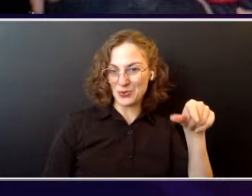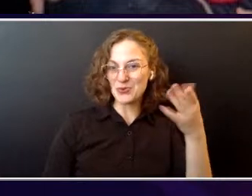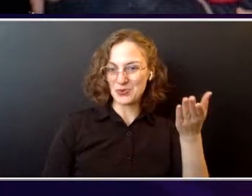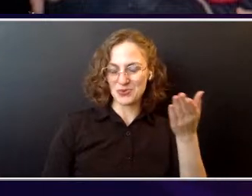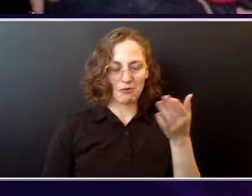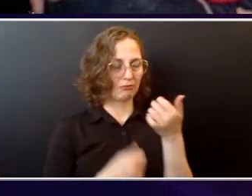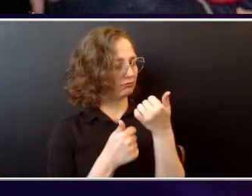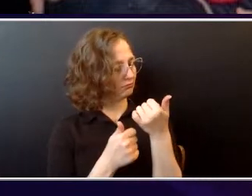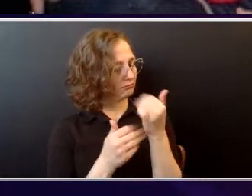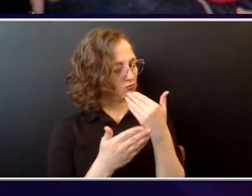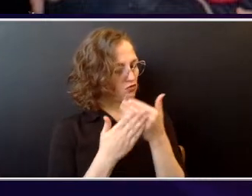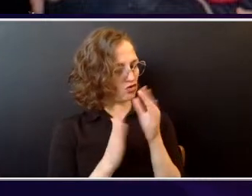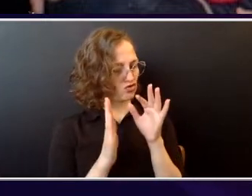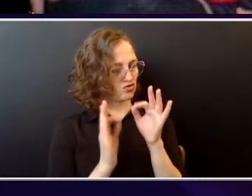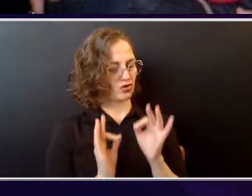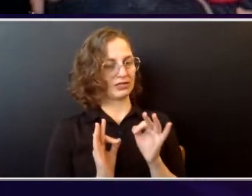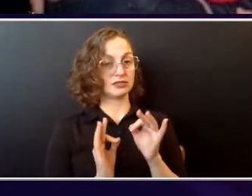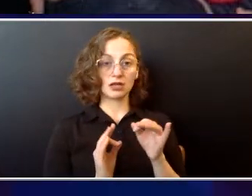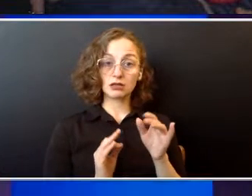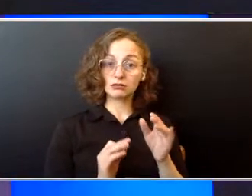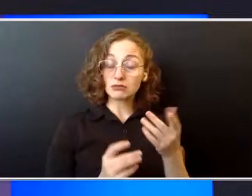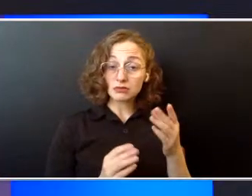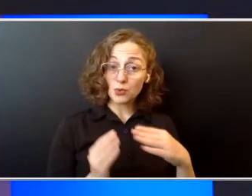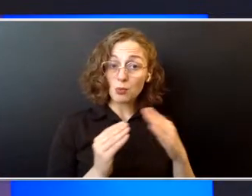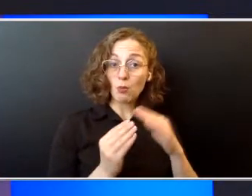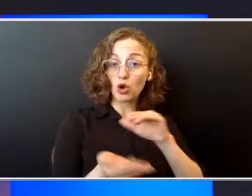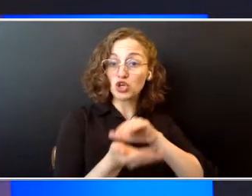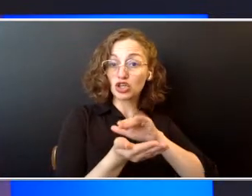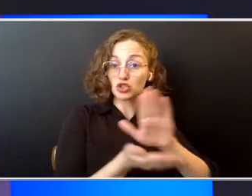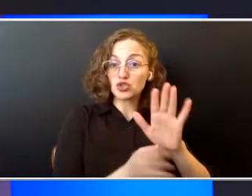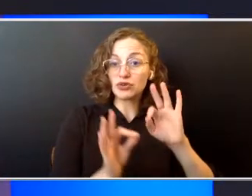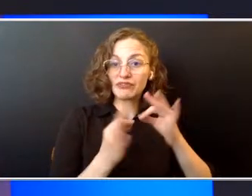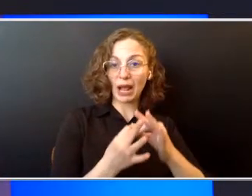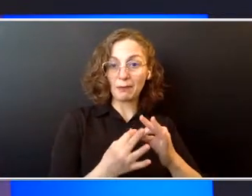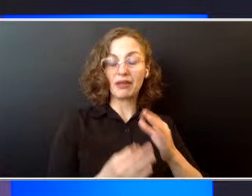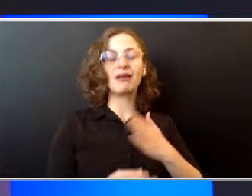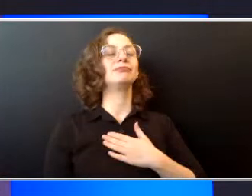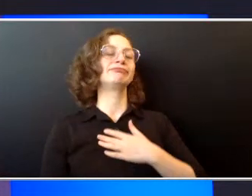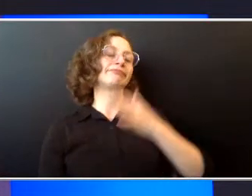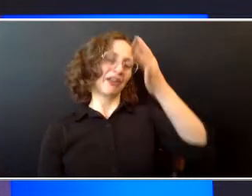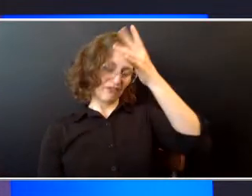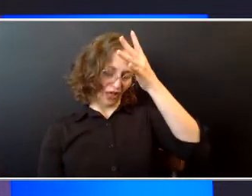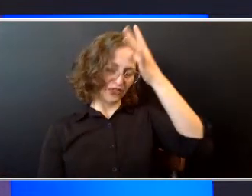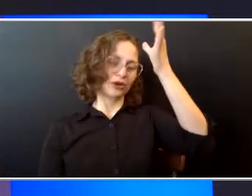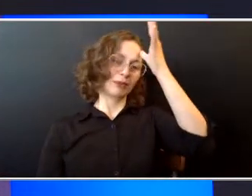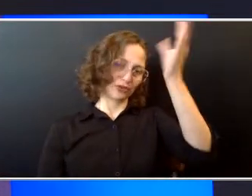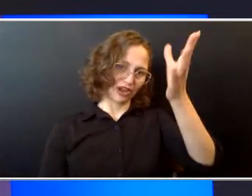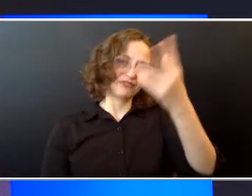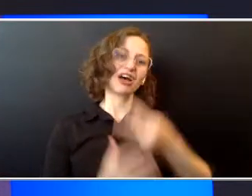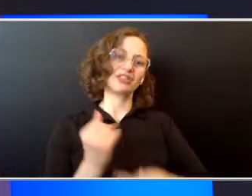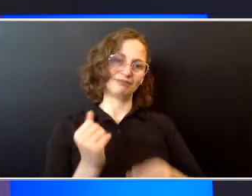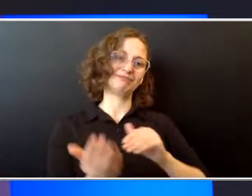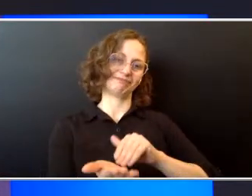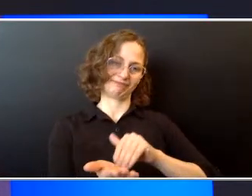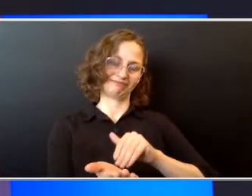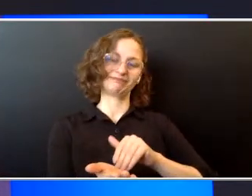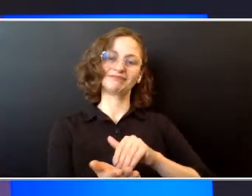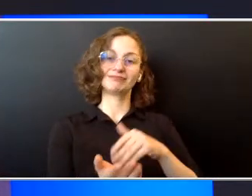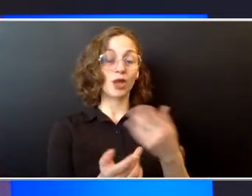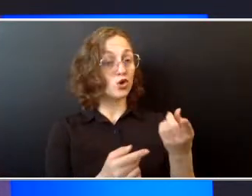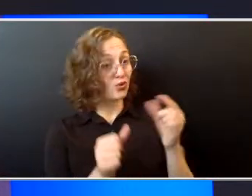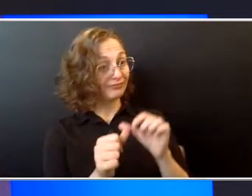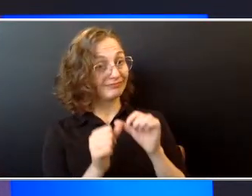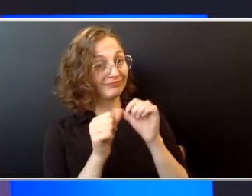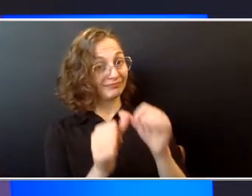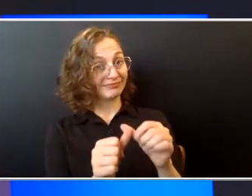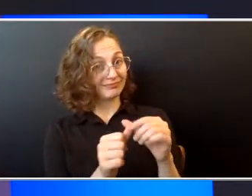you a family of doctors? My father and my grandfather are doctors. Yes. Okay. Yeah. And you carried on the It looks that way. The rest. Are you the only one?